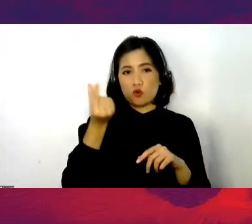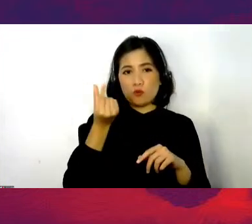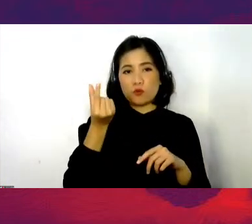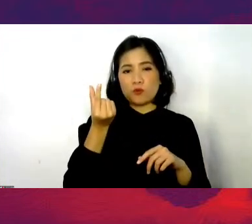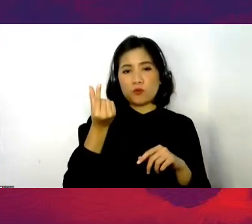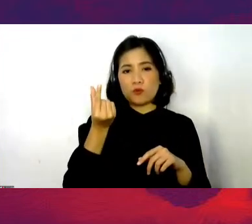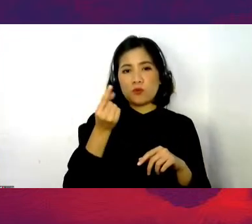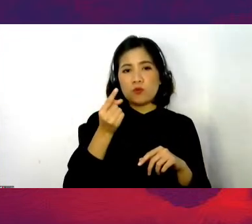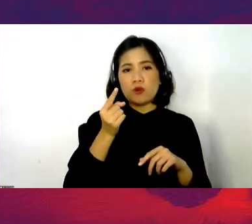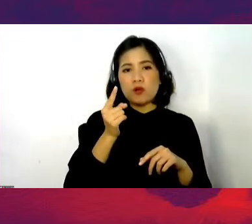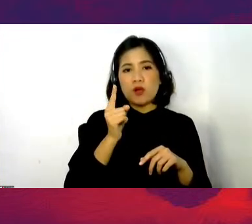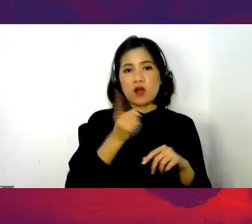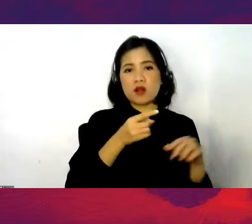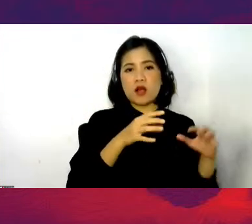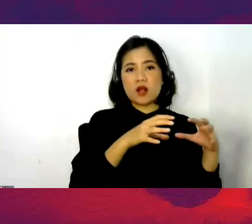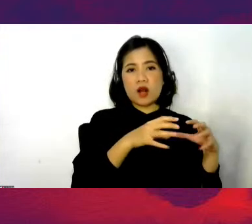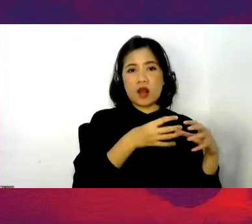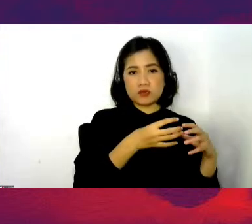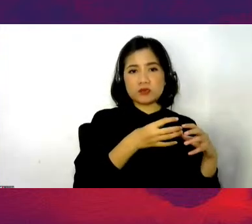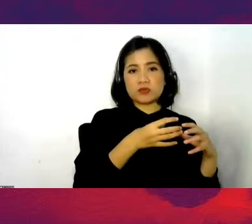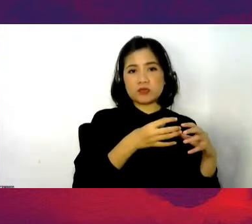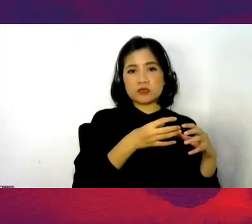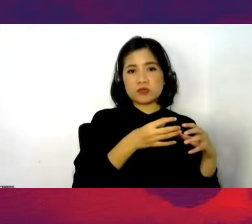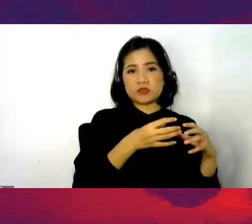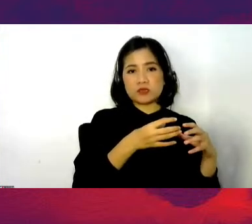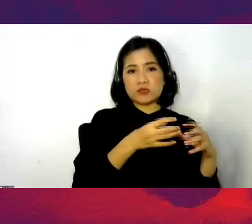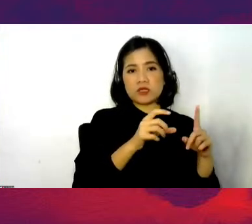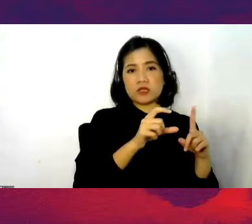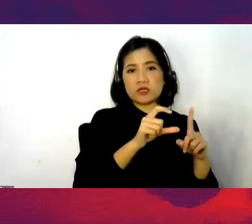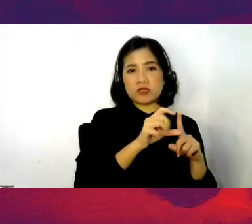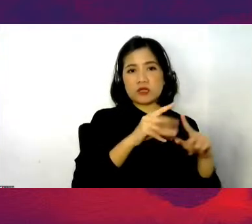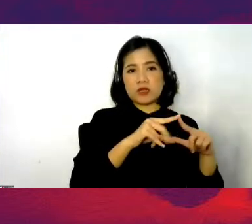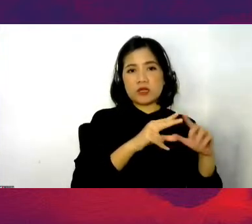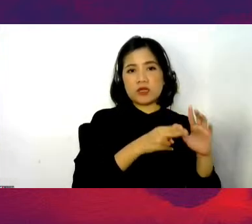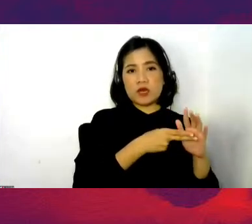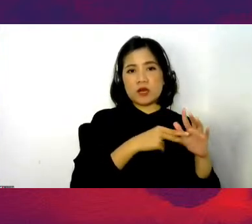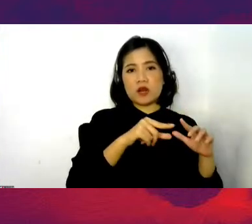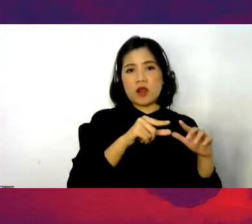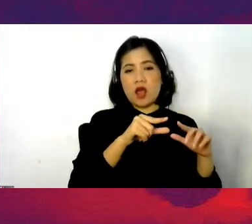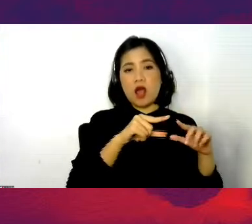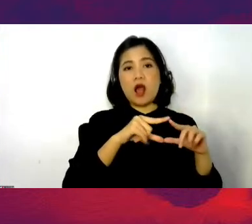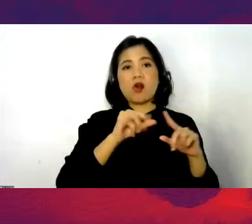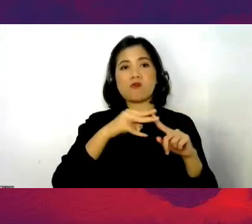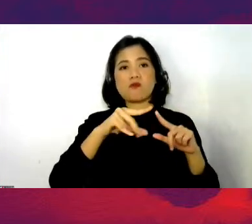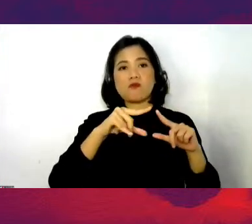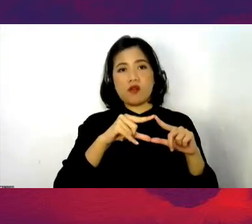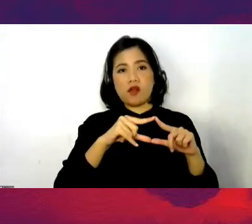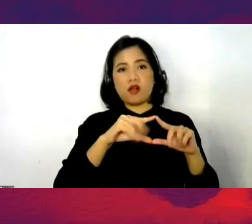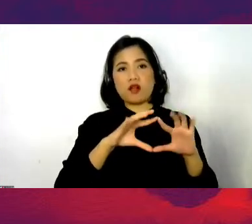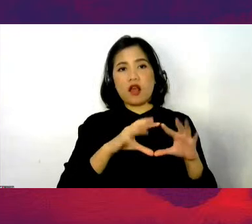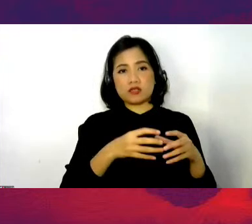dollars per day. Second is years of schooling. Third is self-reported health.